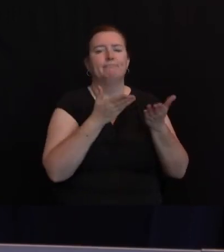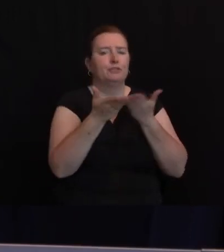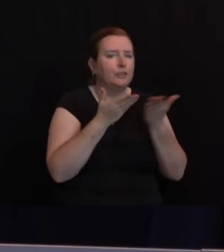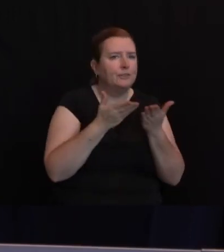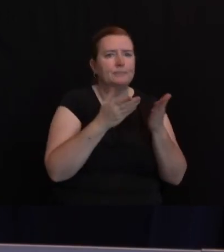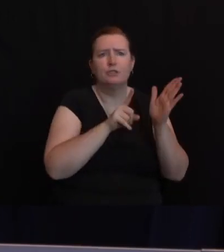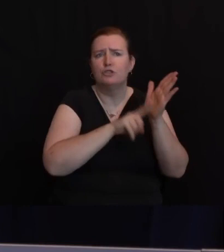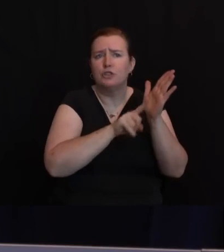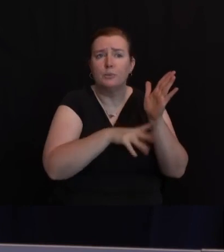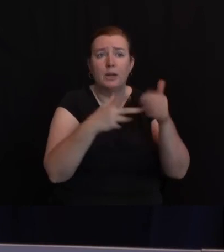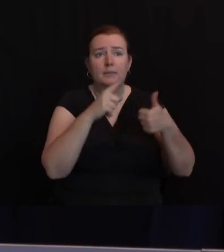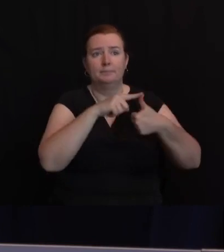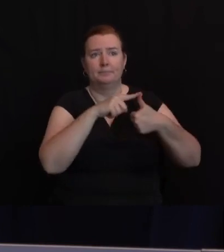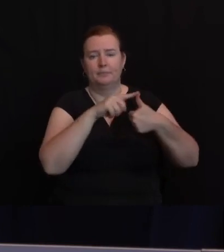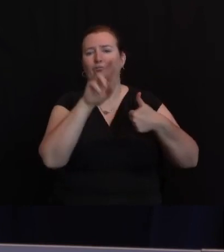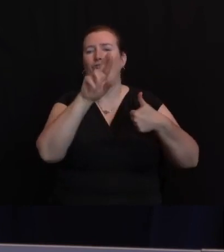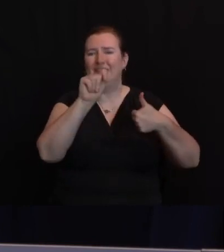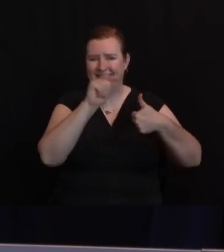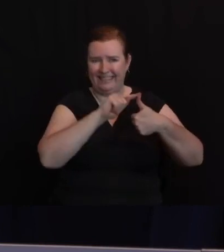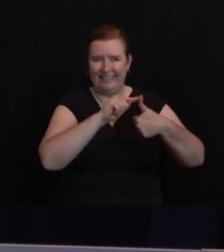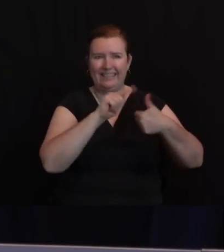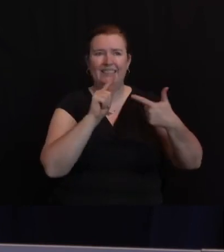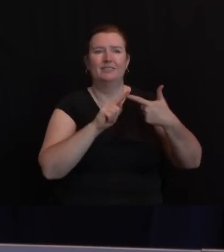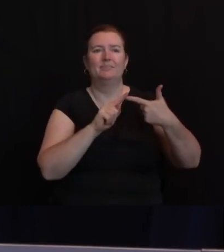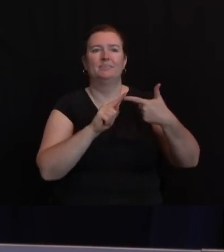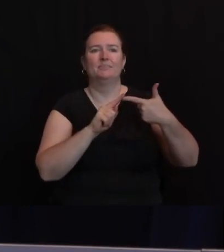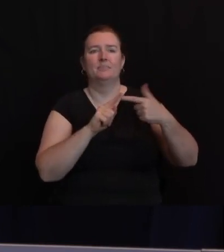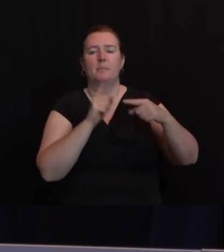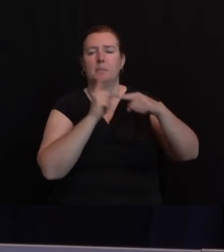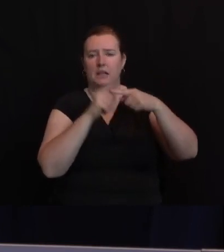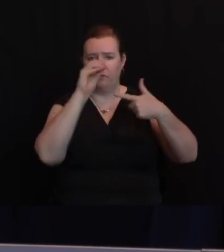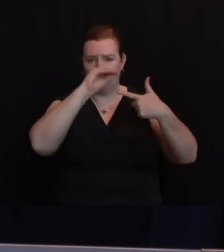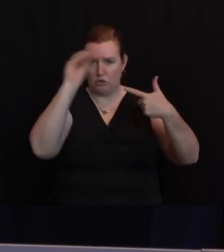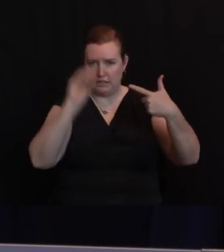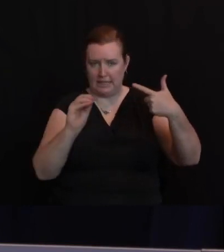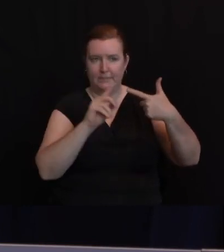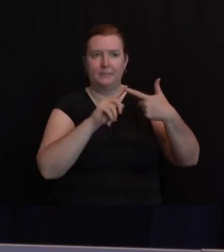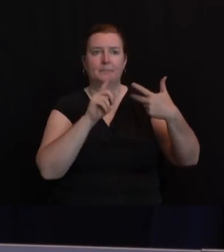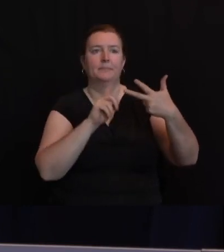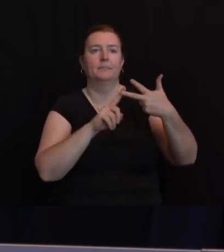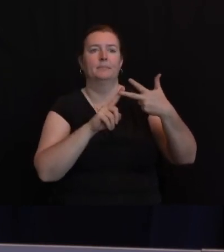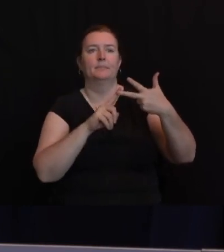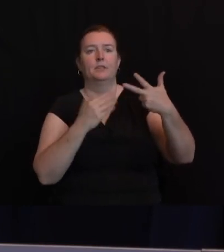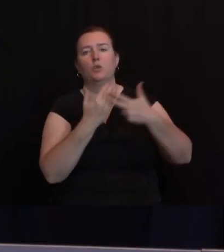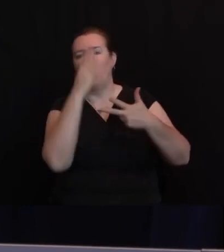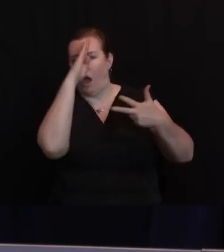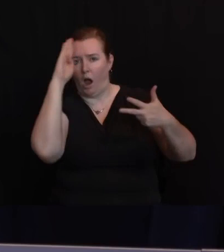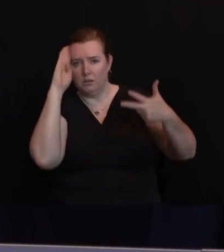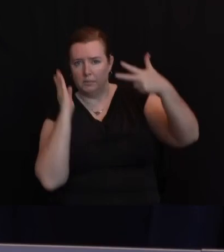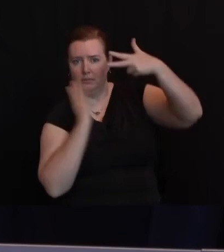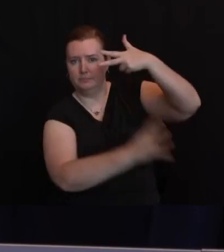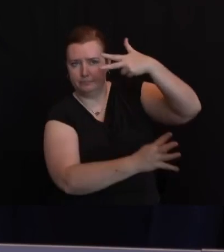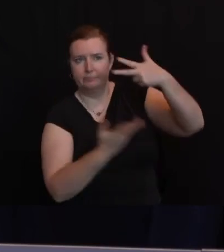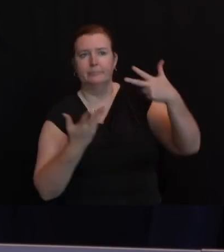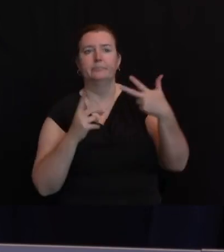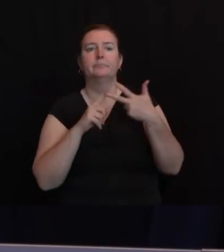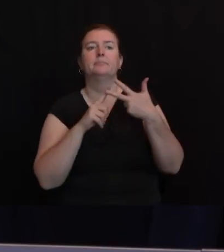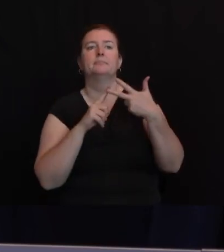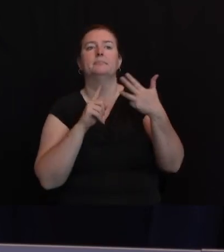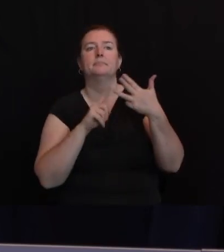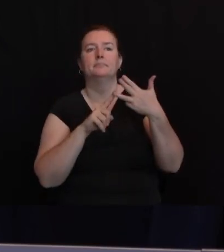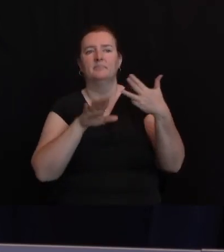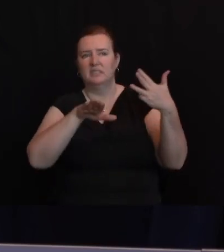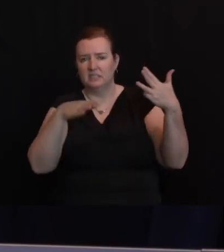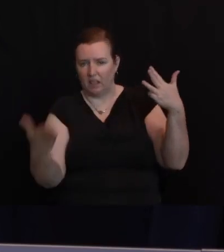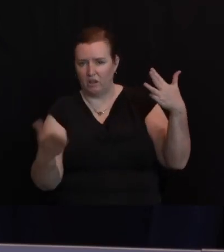RT, looks at the positivity rates, looks at new hospitalizations, looks at deaths